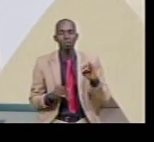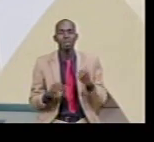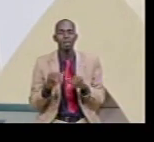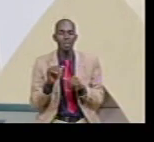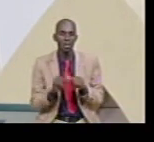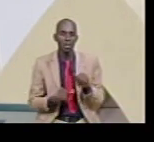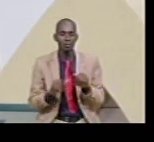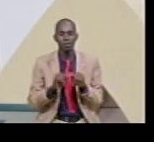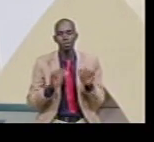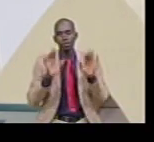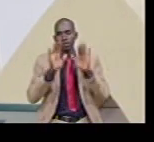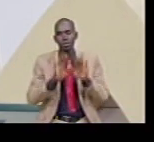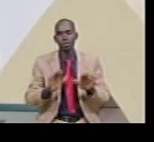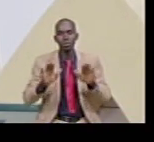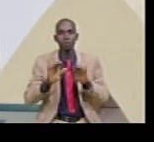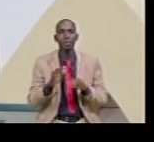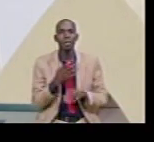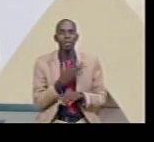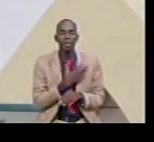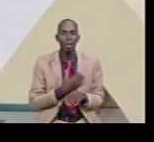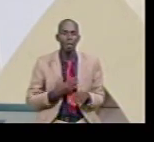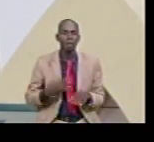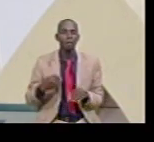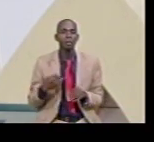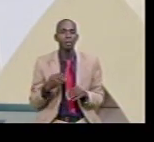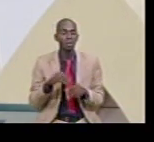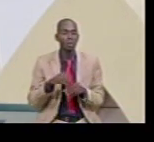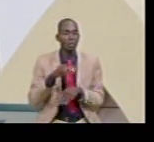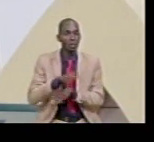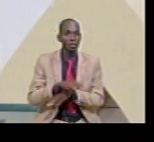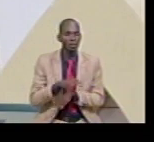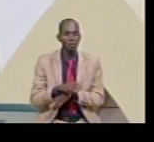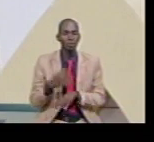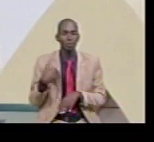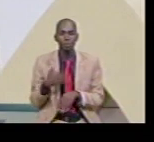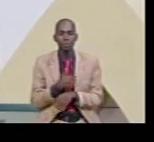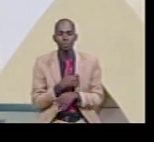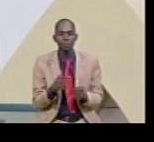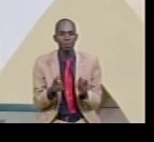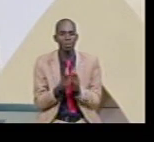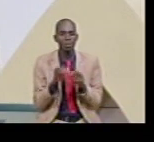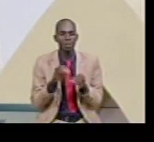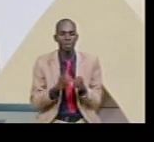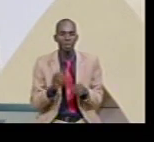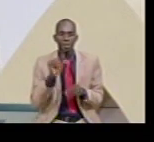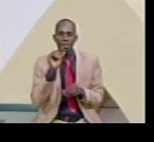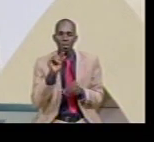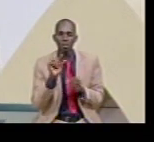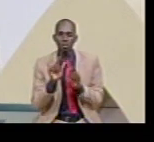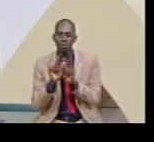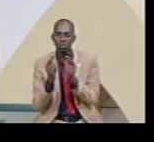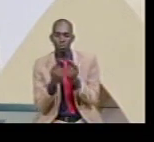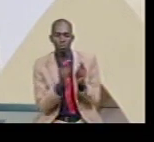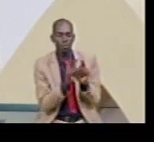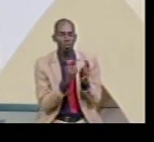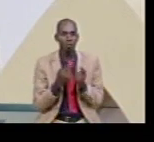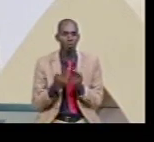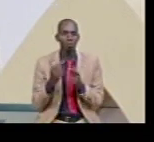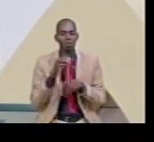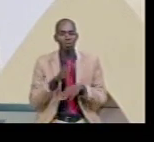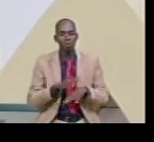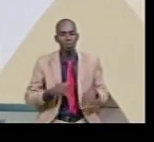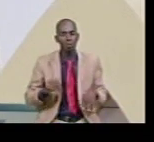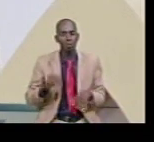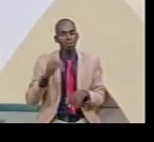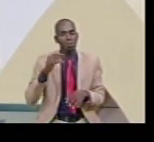evening, we meet in smaller units for the adult, the house caring fellowship